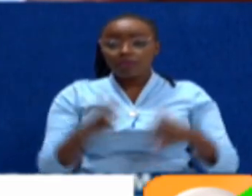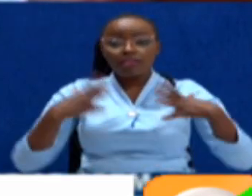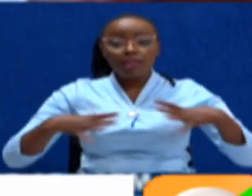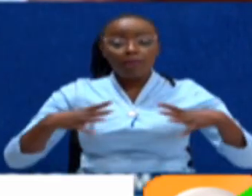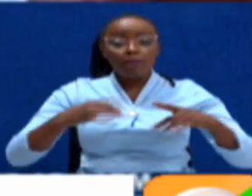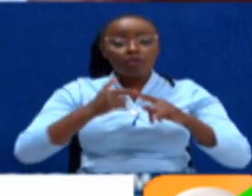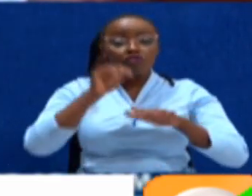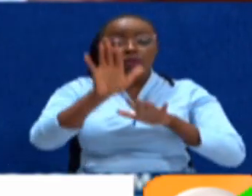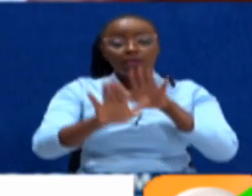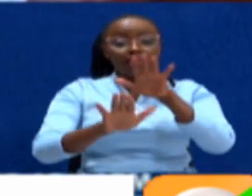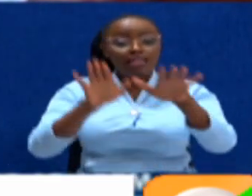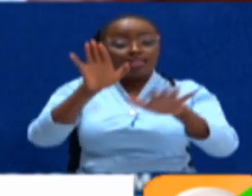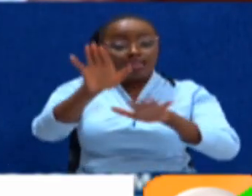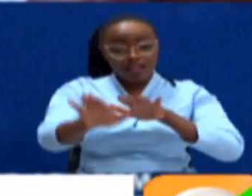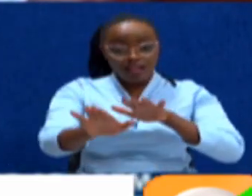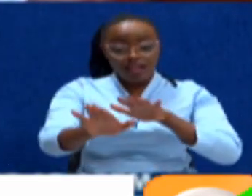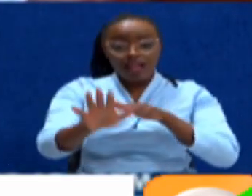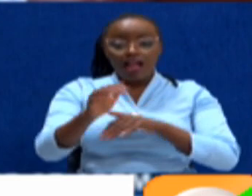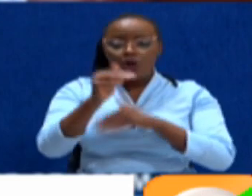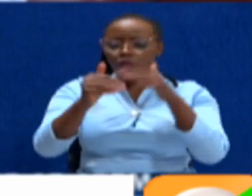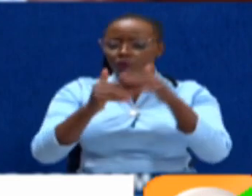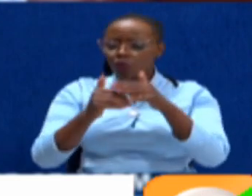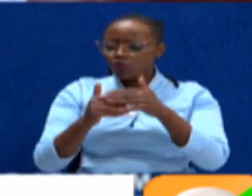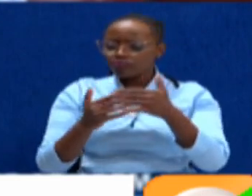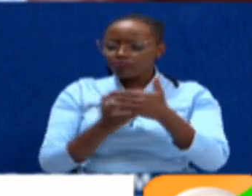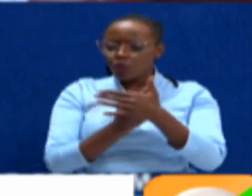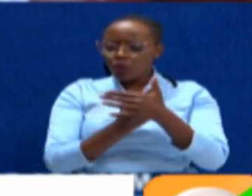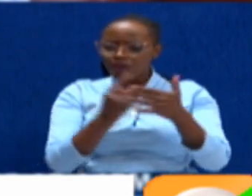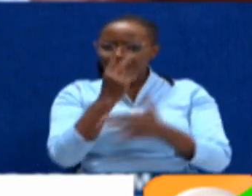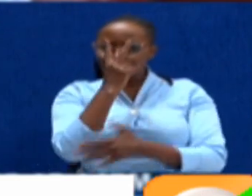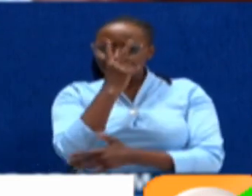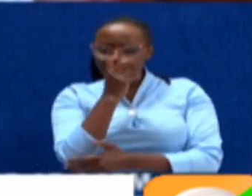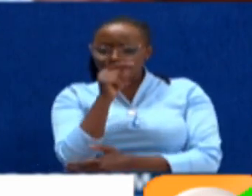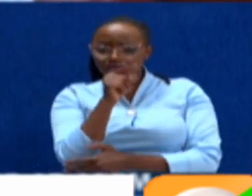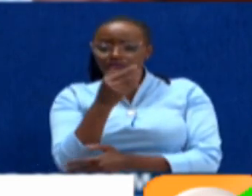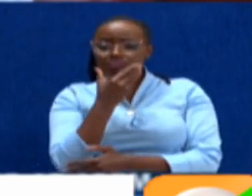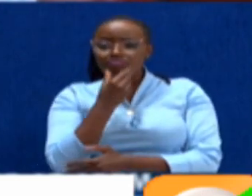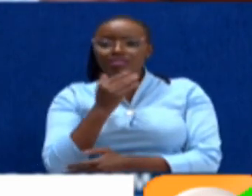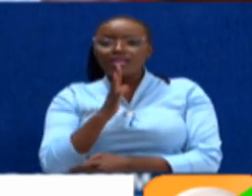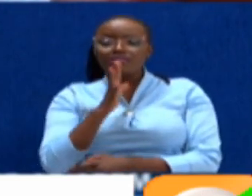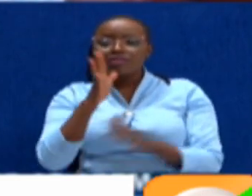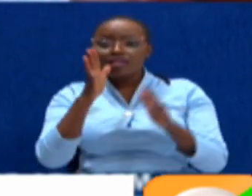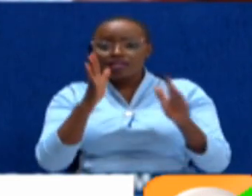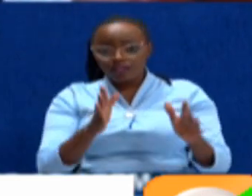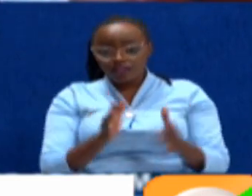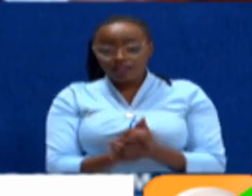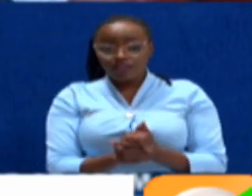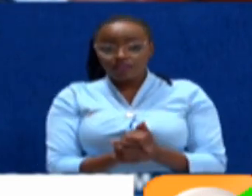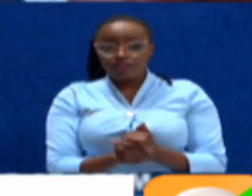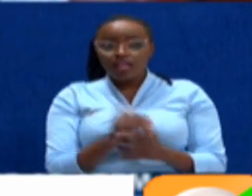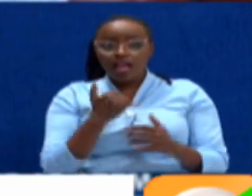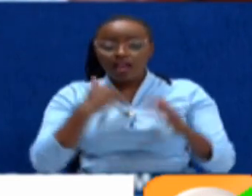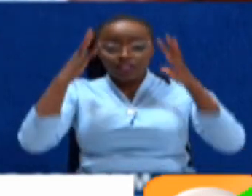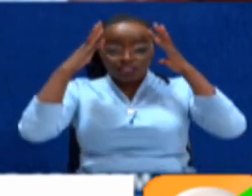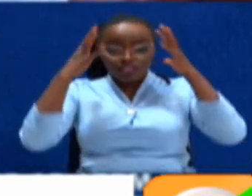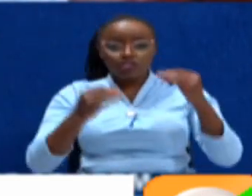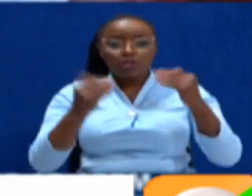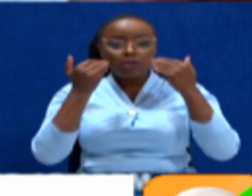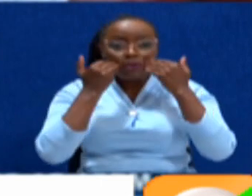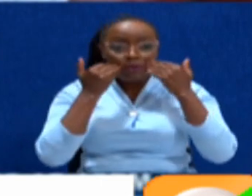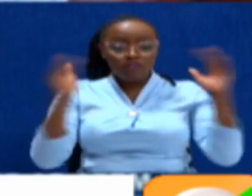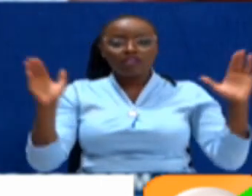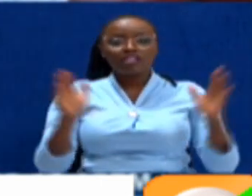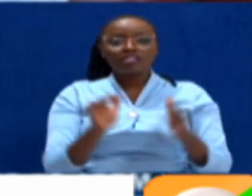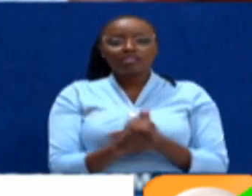people of Kirinyaga have all along the week suspected that, Mr. Speaker, there is a decision already made